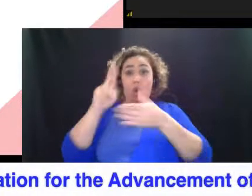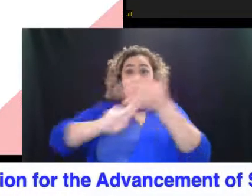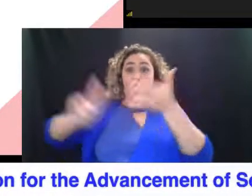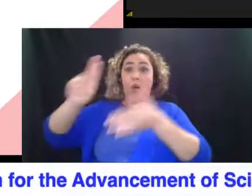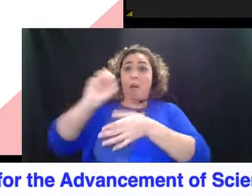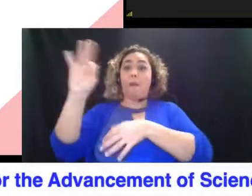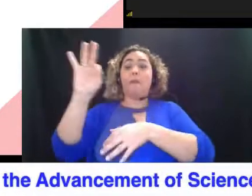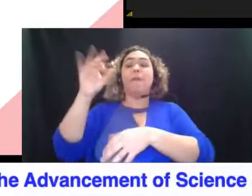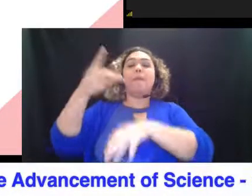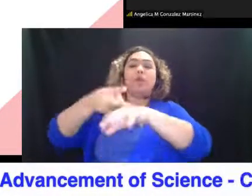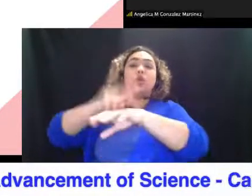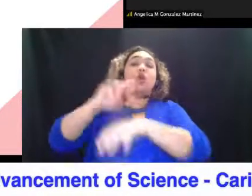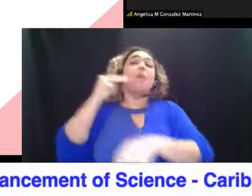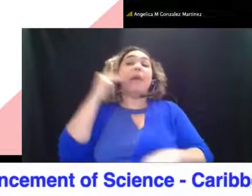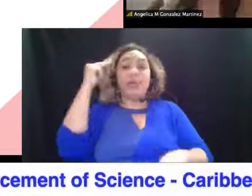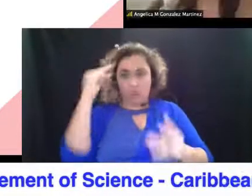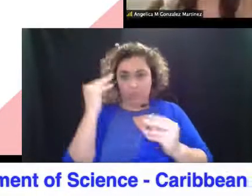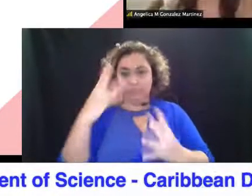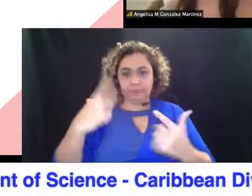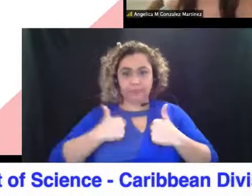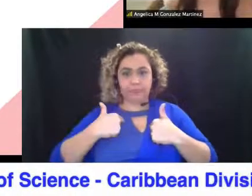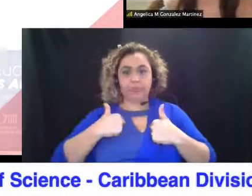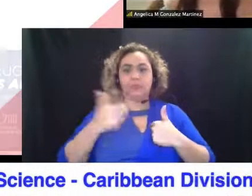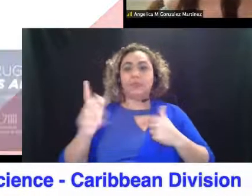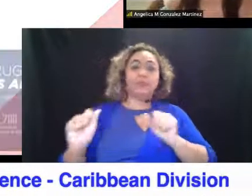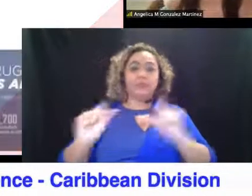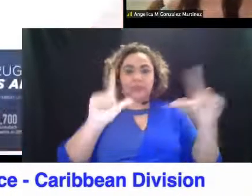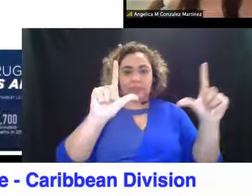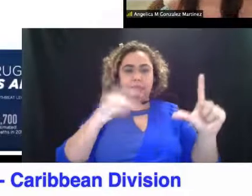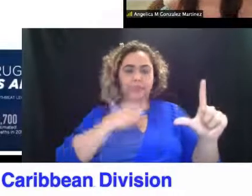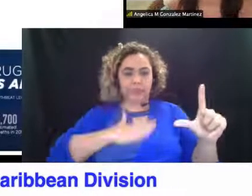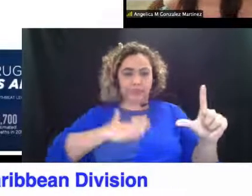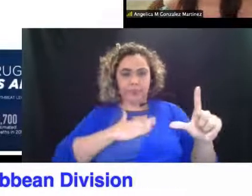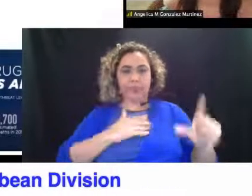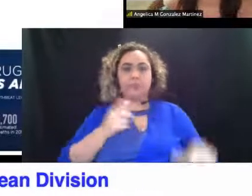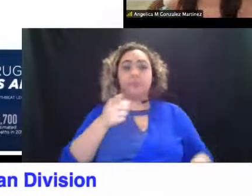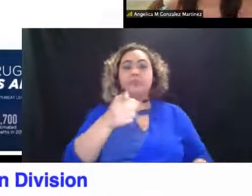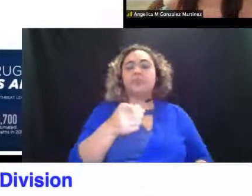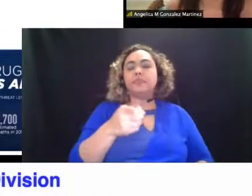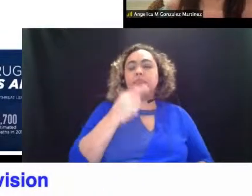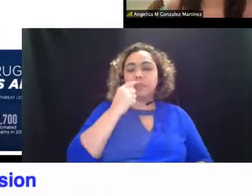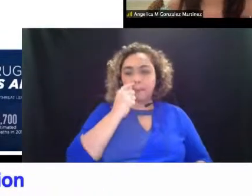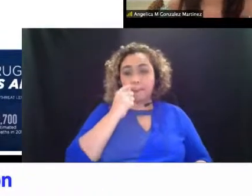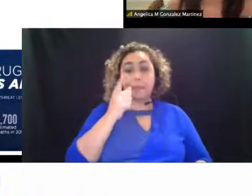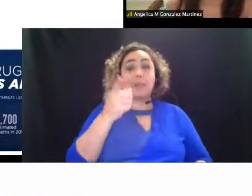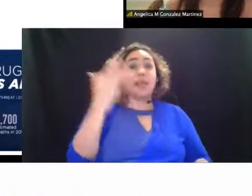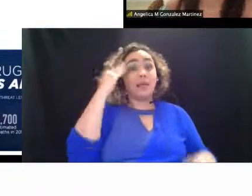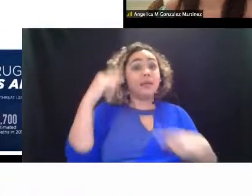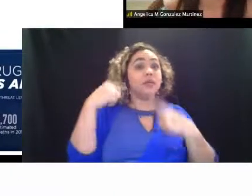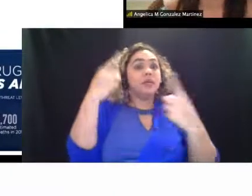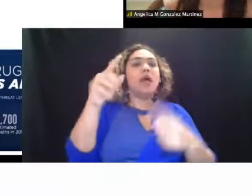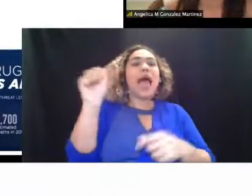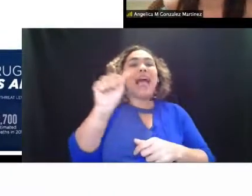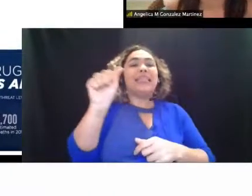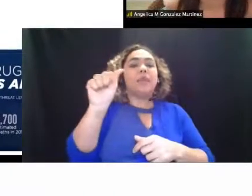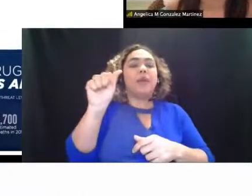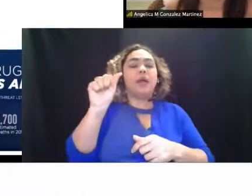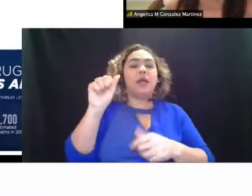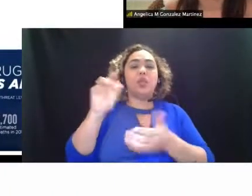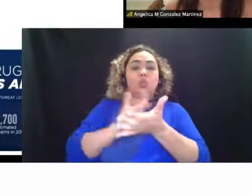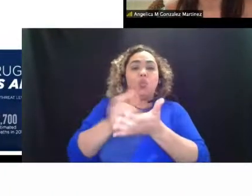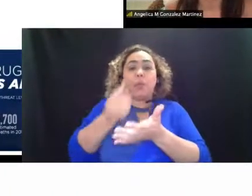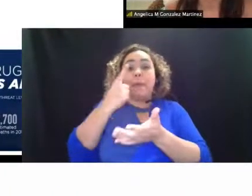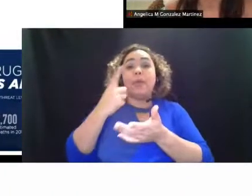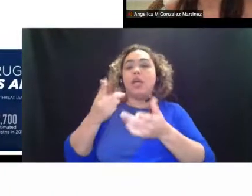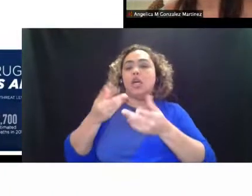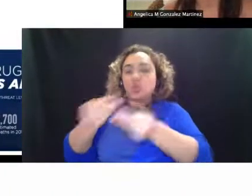Rico, Mayagüez. Next slide. As we know, antibiotics are drugs used to treat